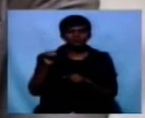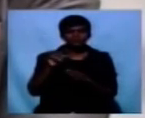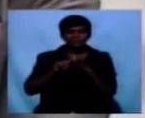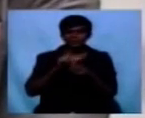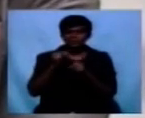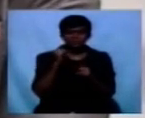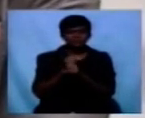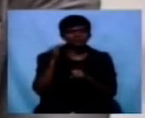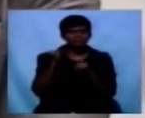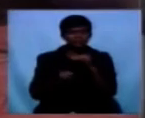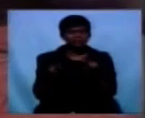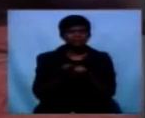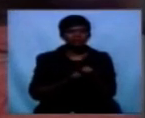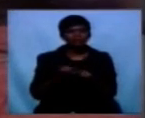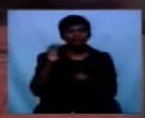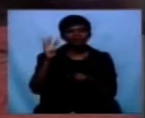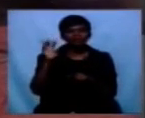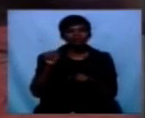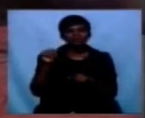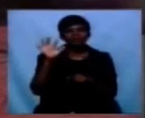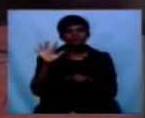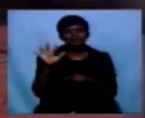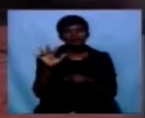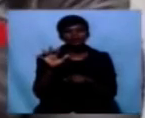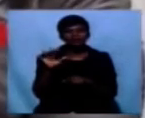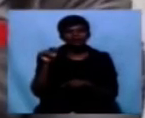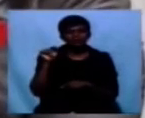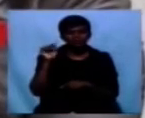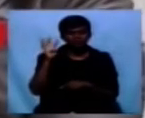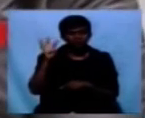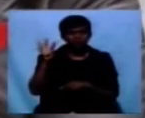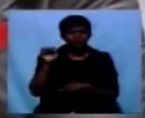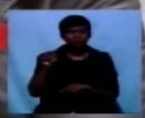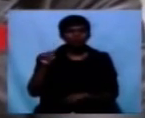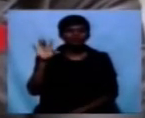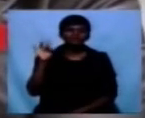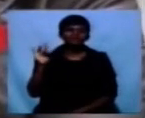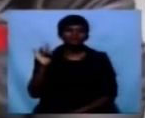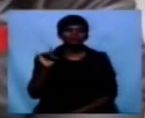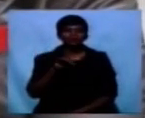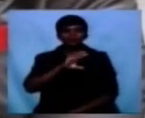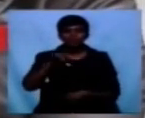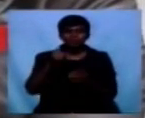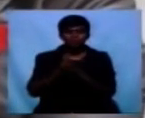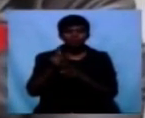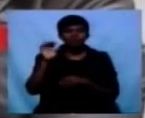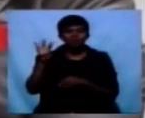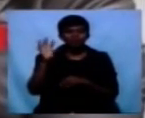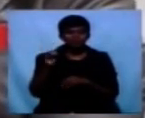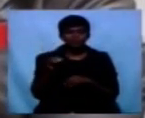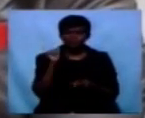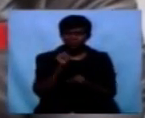year. And reaping how much? 4.5 billion? 4.8 billion. If all the 40 toll plazas begins